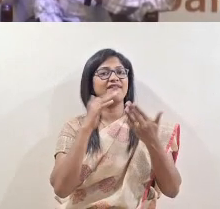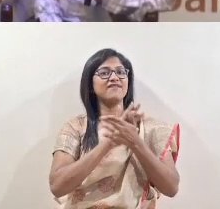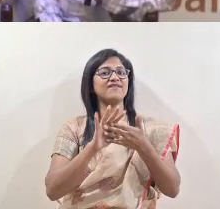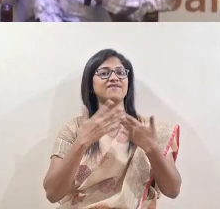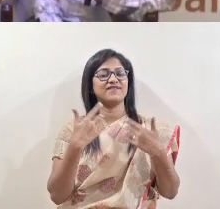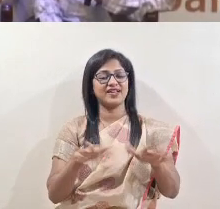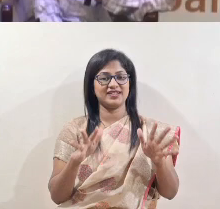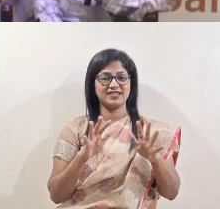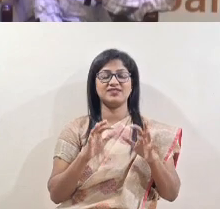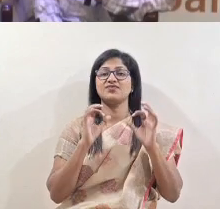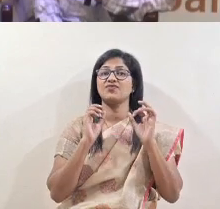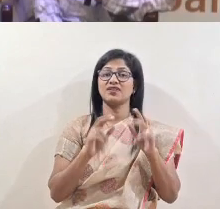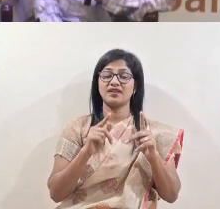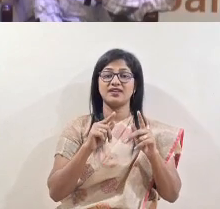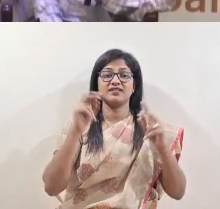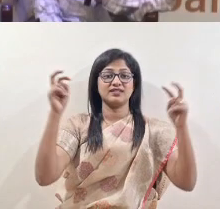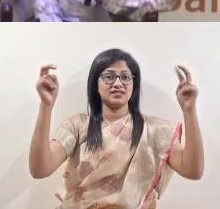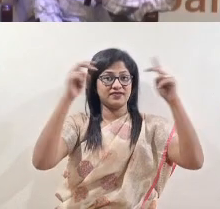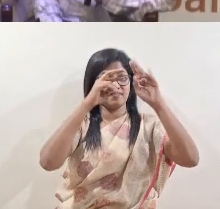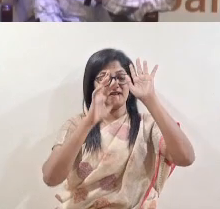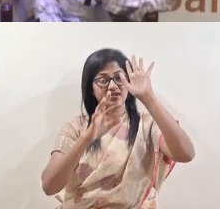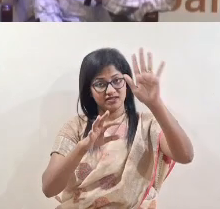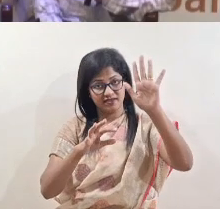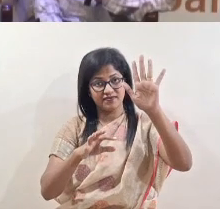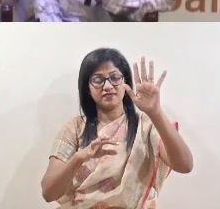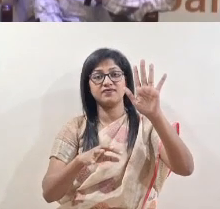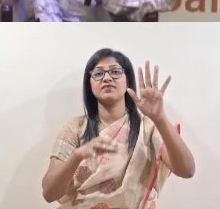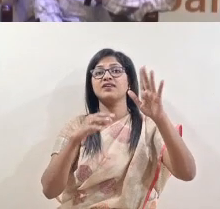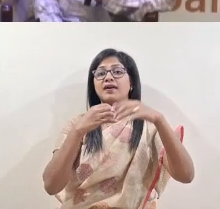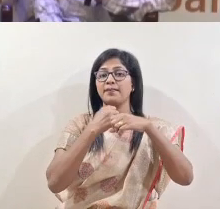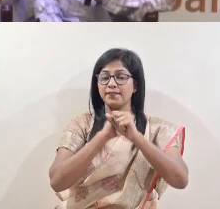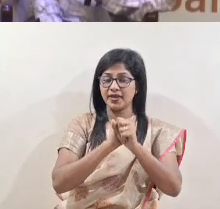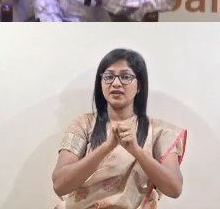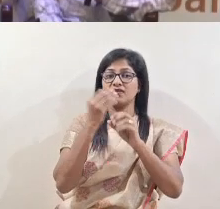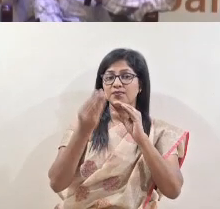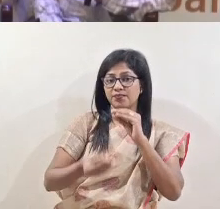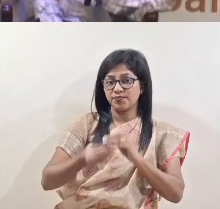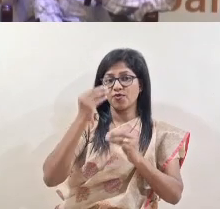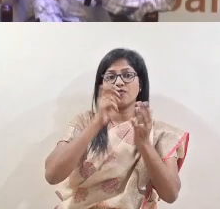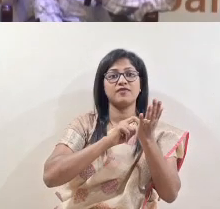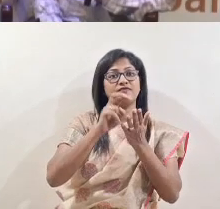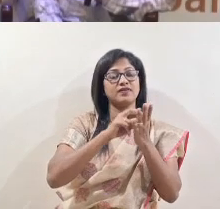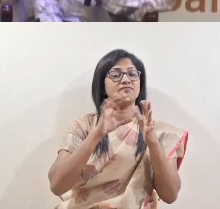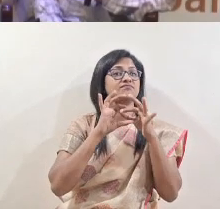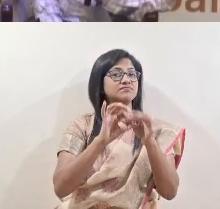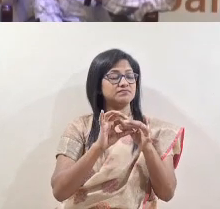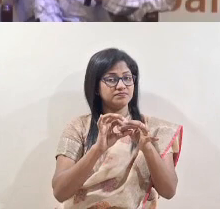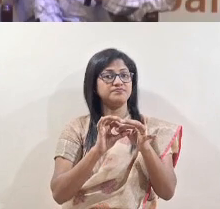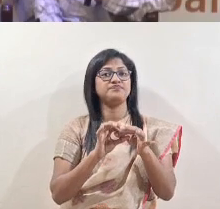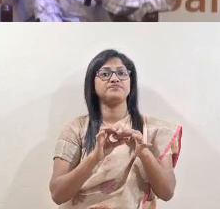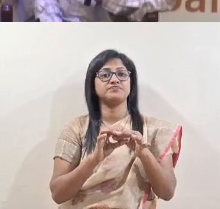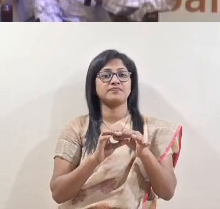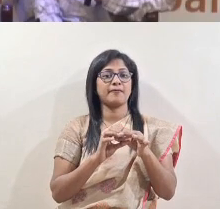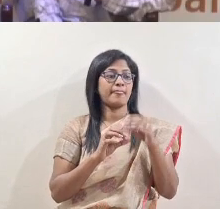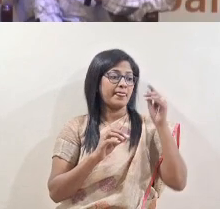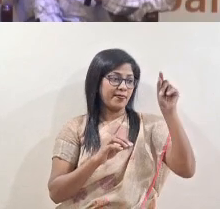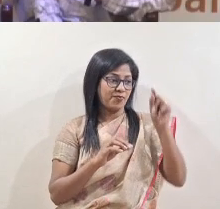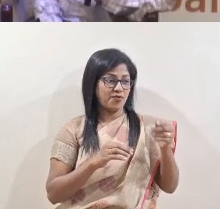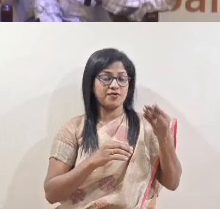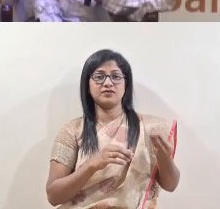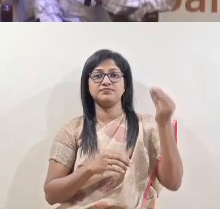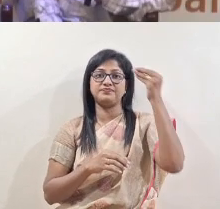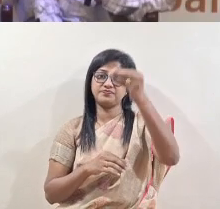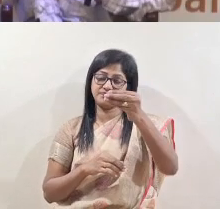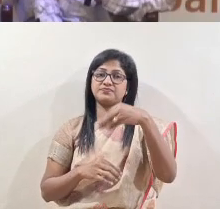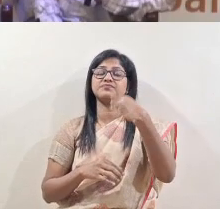That, okay, fine, this is the foot-over bridge. We could have, made it more pedestrian friendly by, having these factors